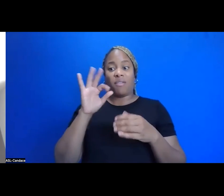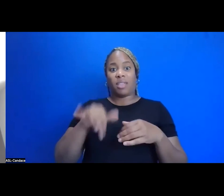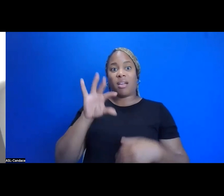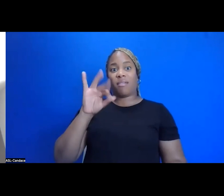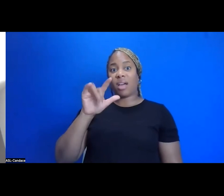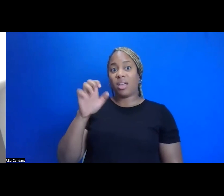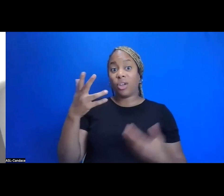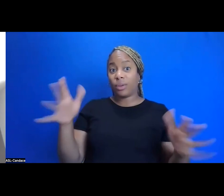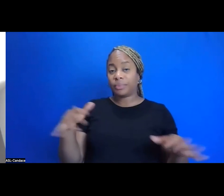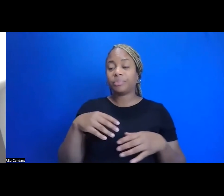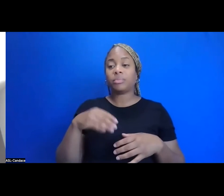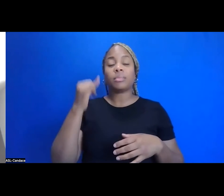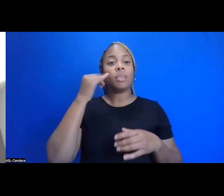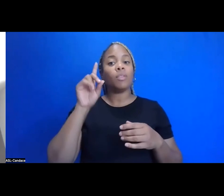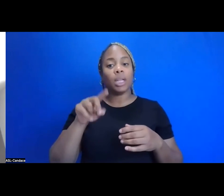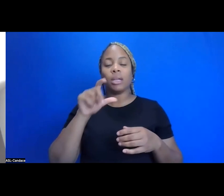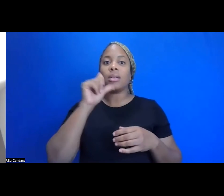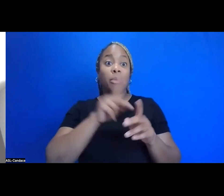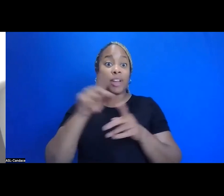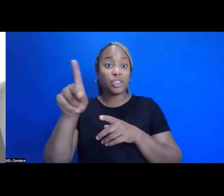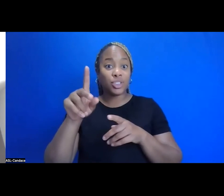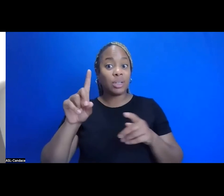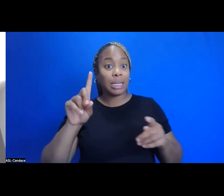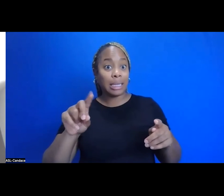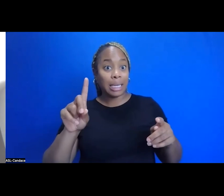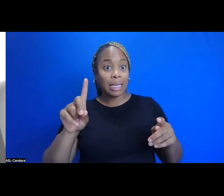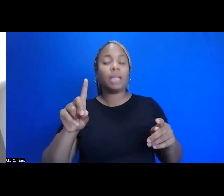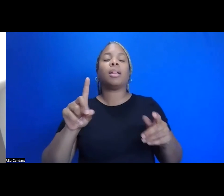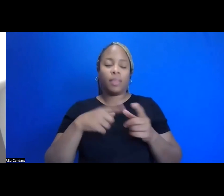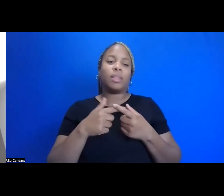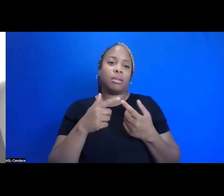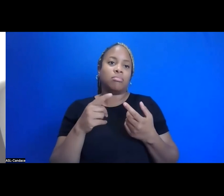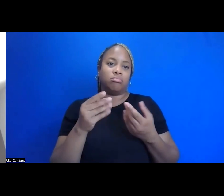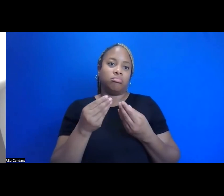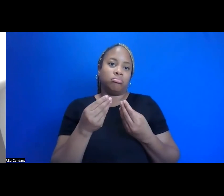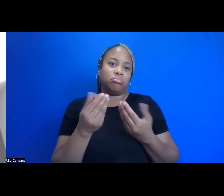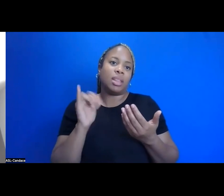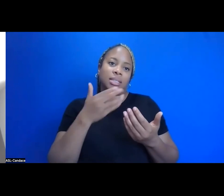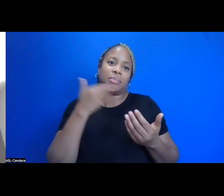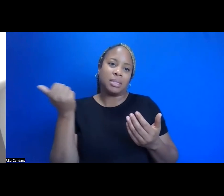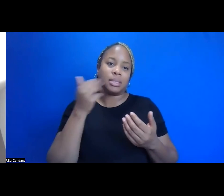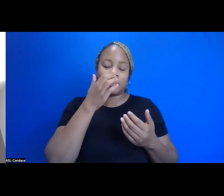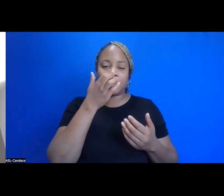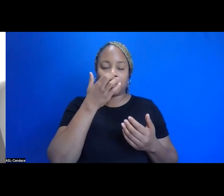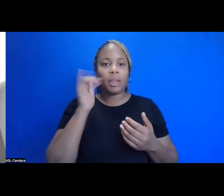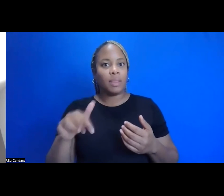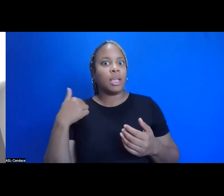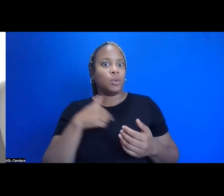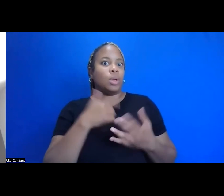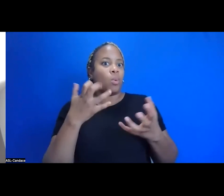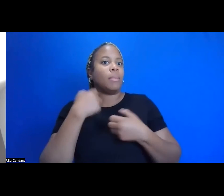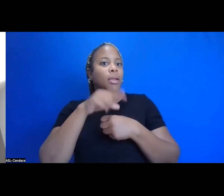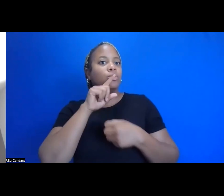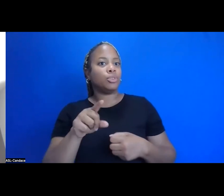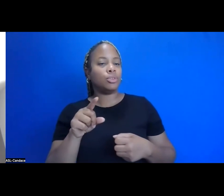and if you click non-professional, that's probably the best way to approach it. So yeah, that's what we wanted to make sure,